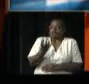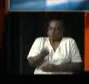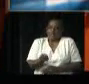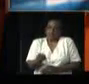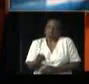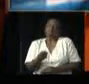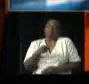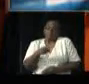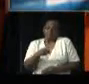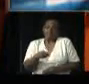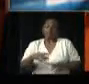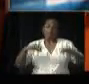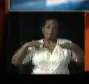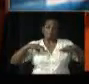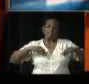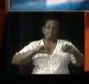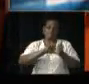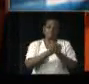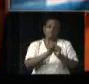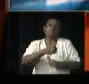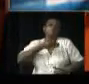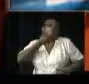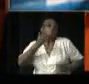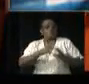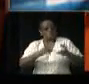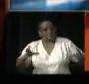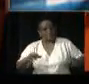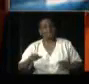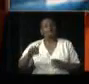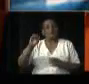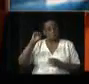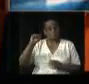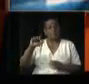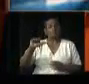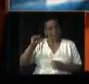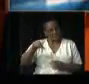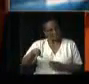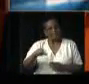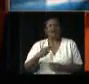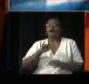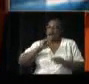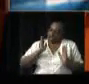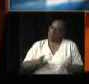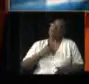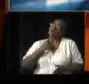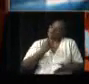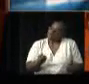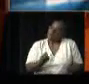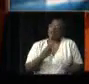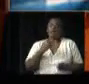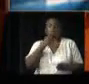this, the Minister of Sport and Youth Affairs, Ismanto Atna, made some promises.